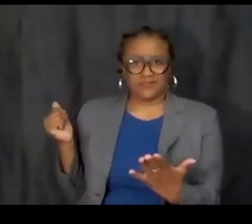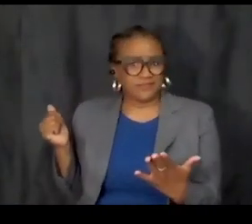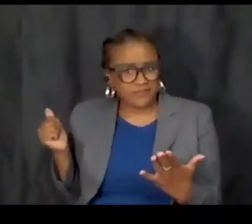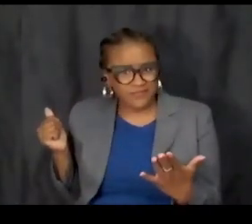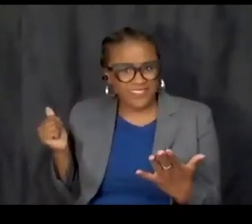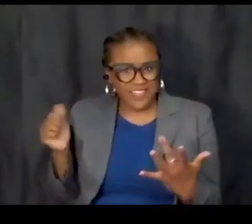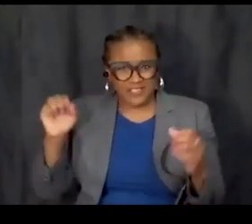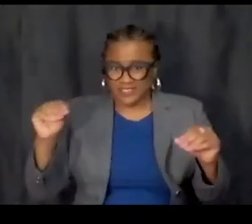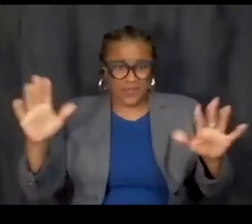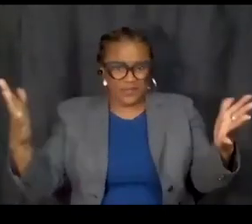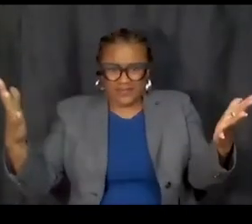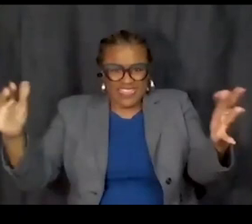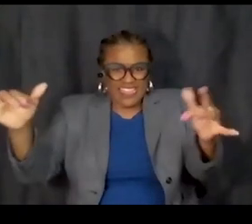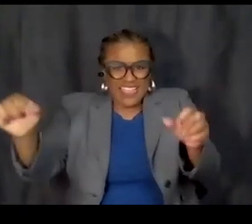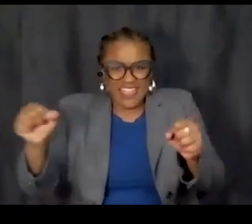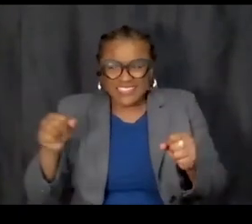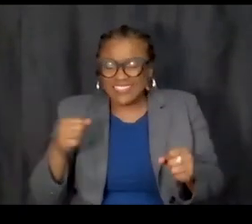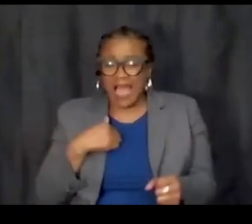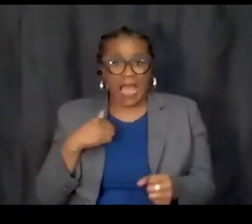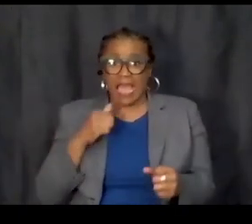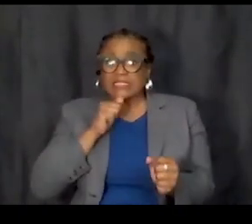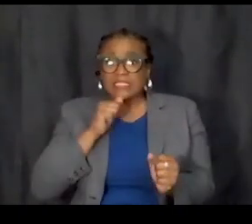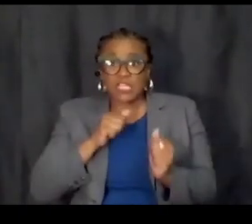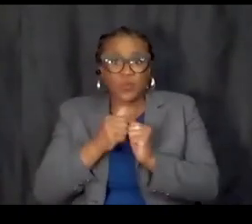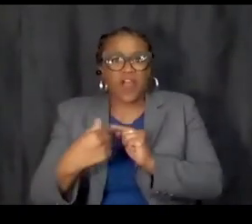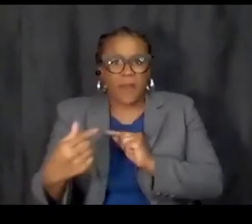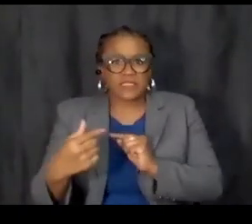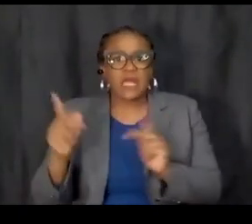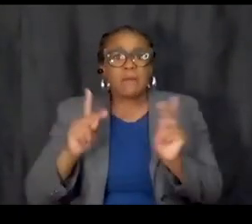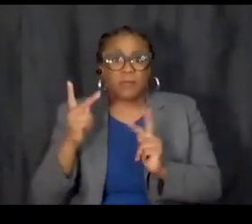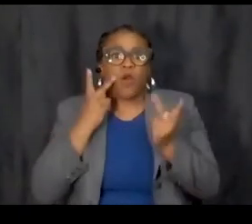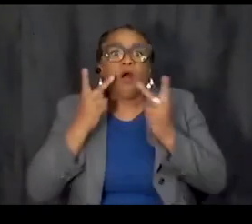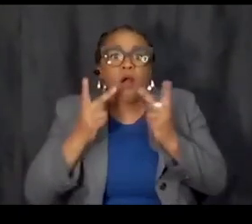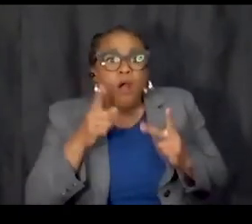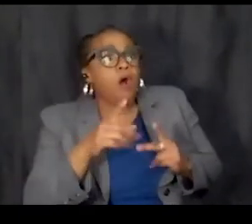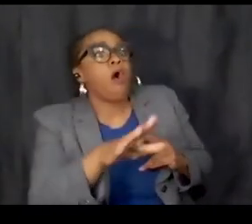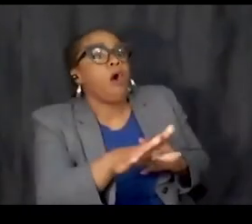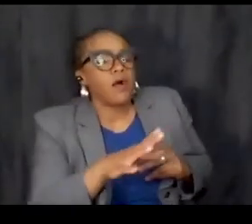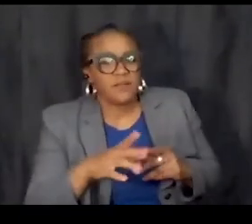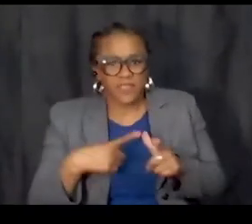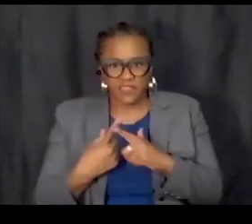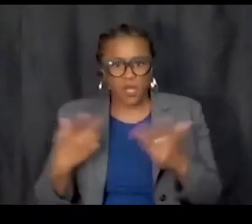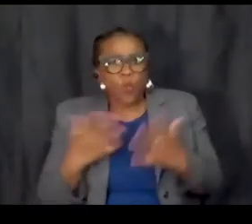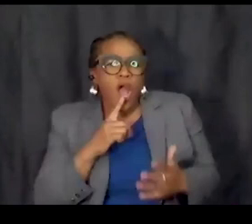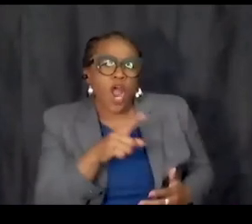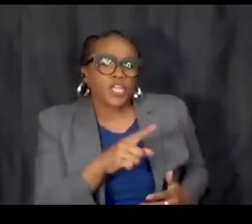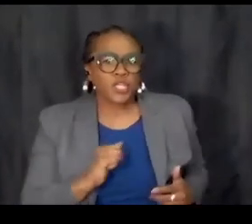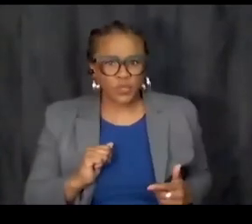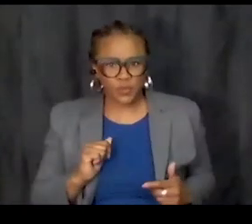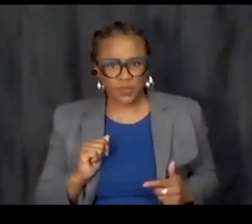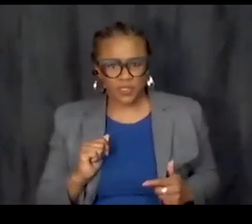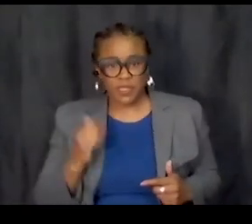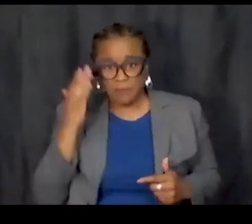I think I deal with the opposite, which is the hypervisible. And then also I get the, what are you? Because